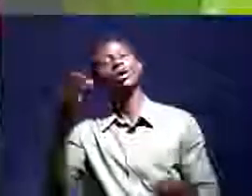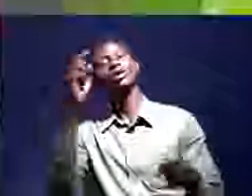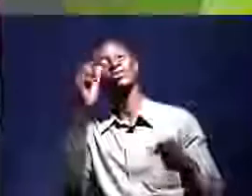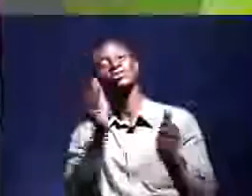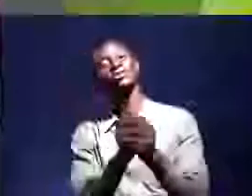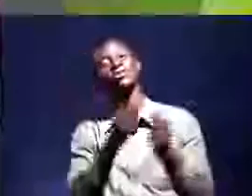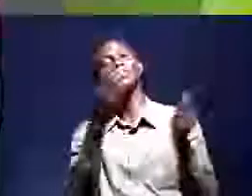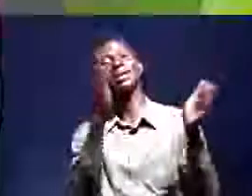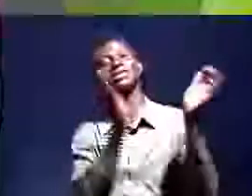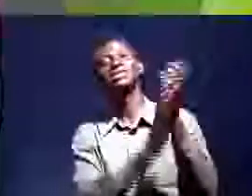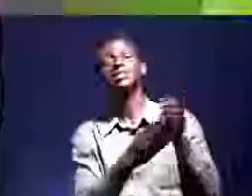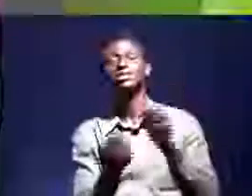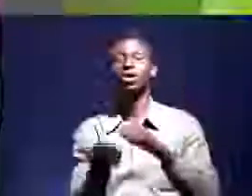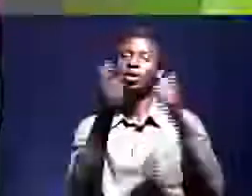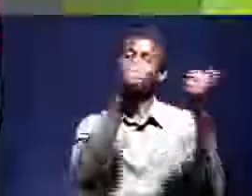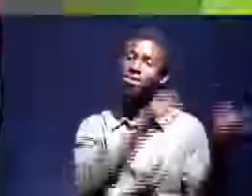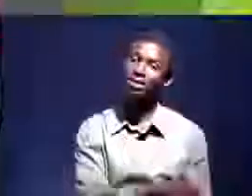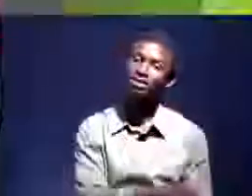At the